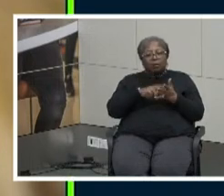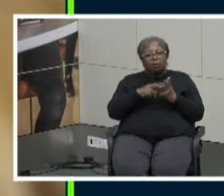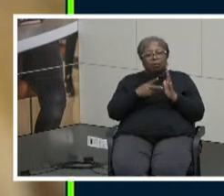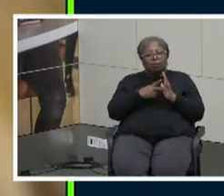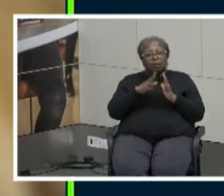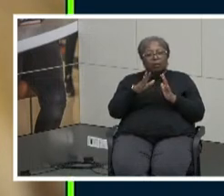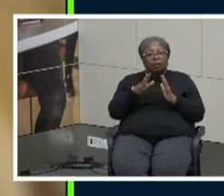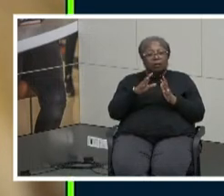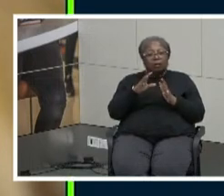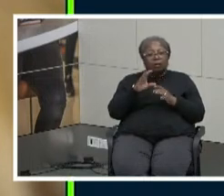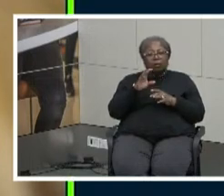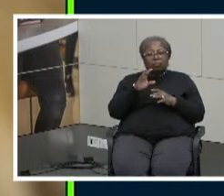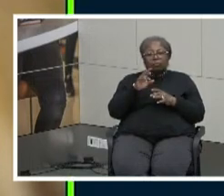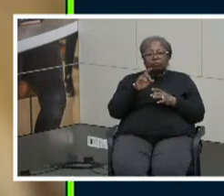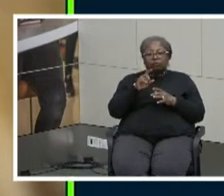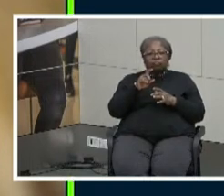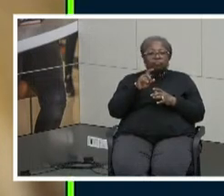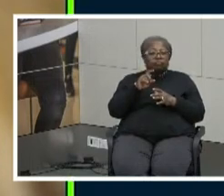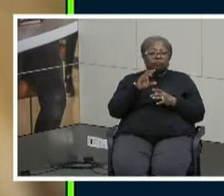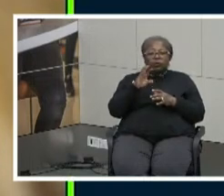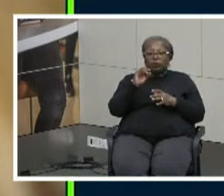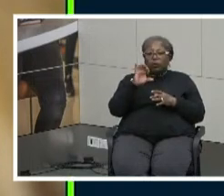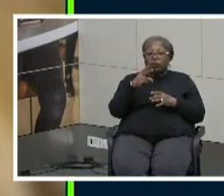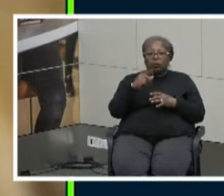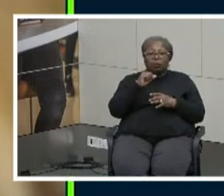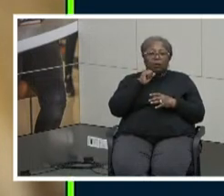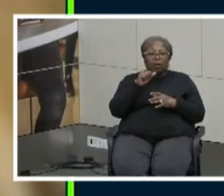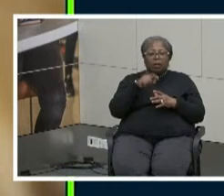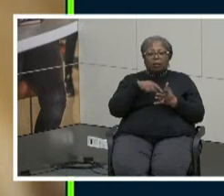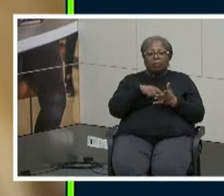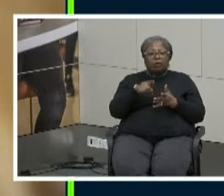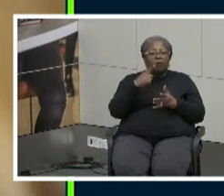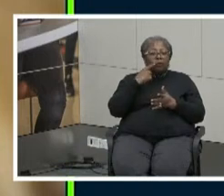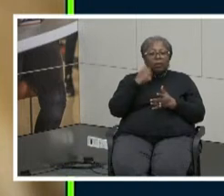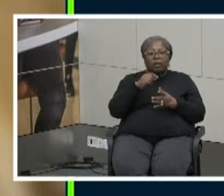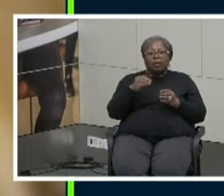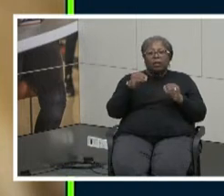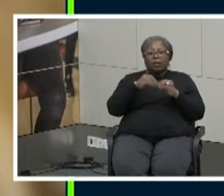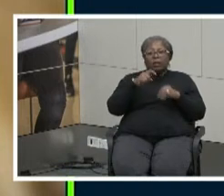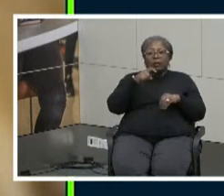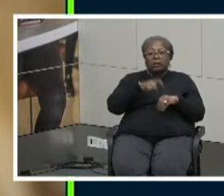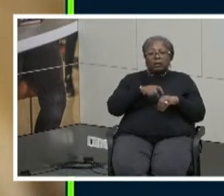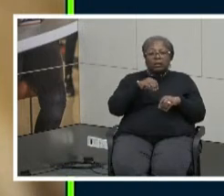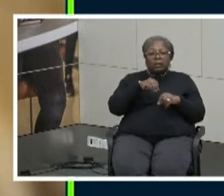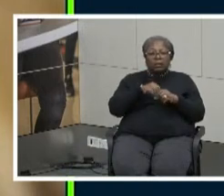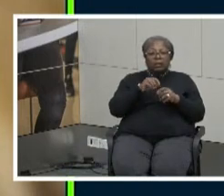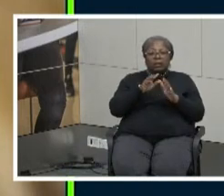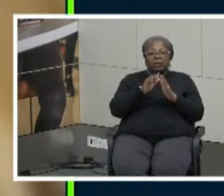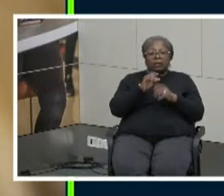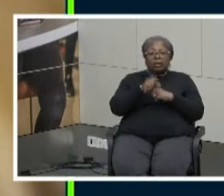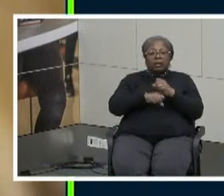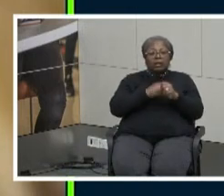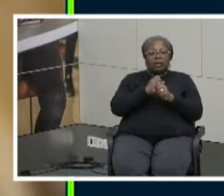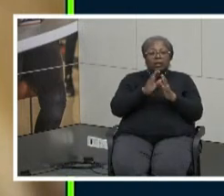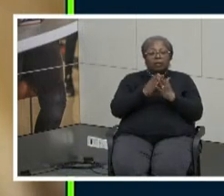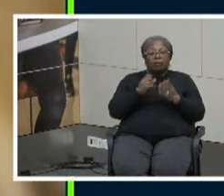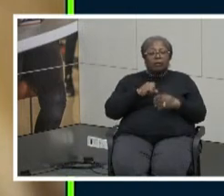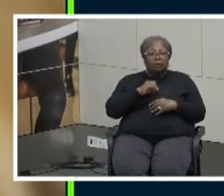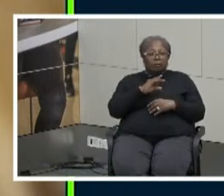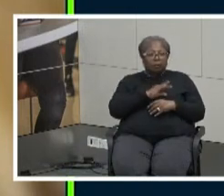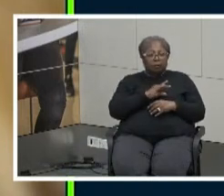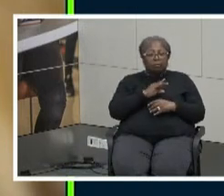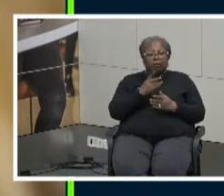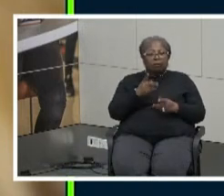journalism coach will not be compensated for any weekend tournament or the extra time advising the yearbook staff the proposed